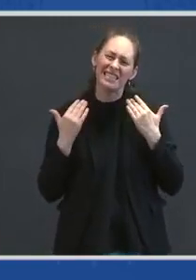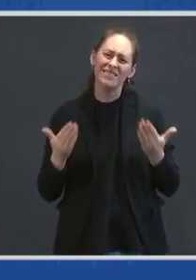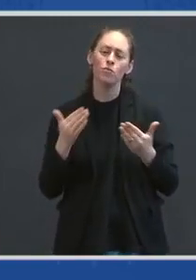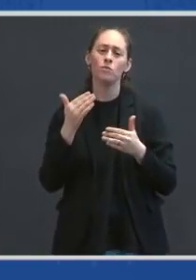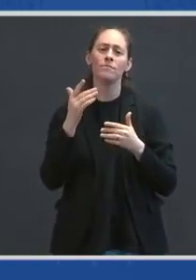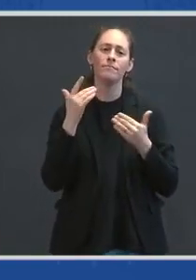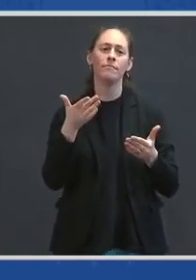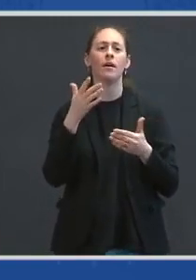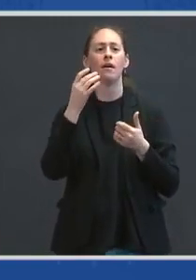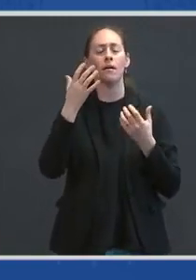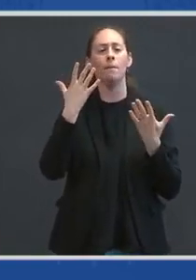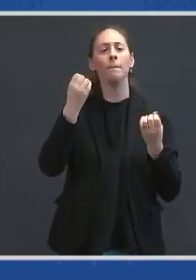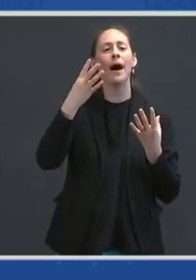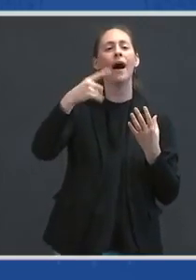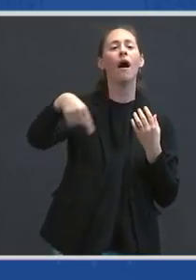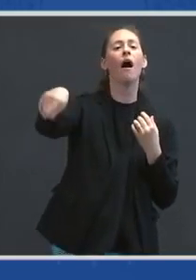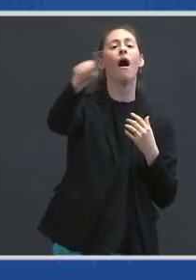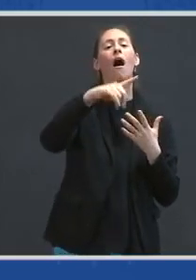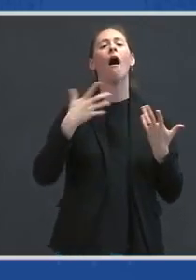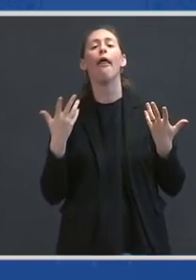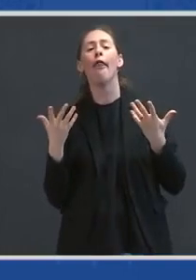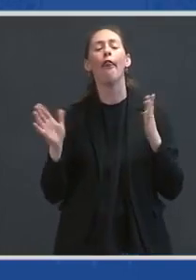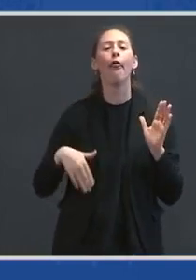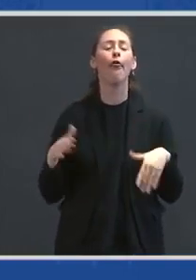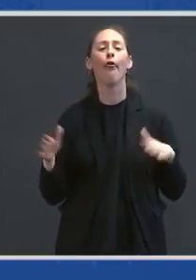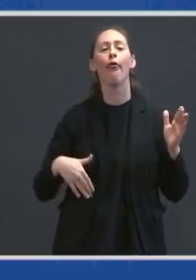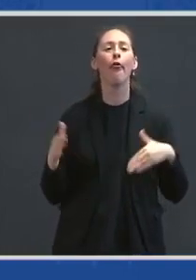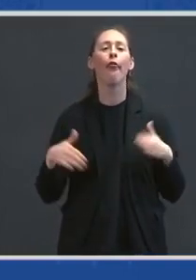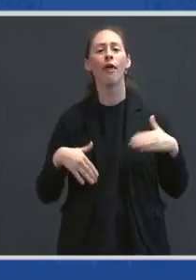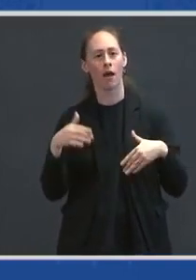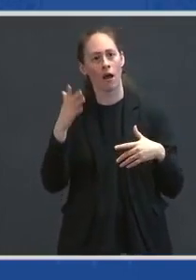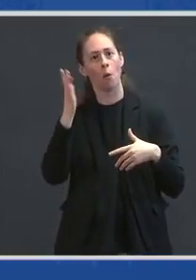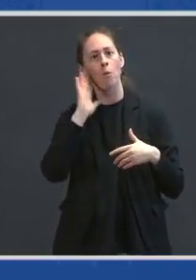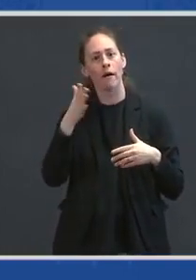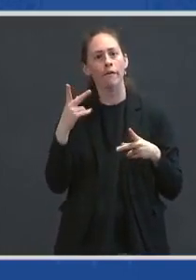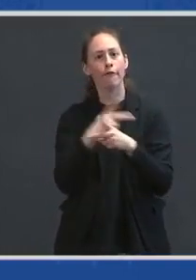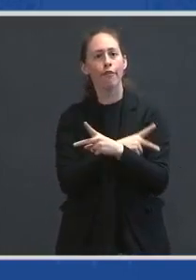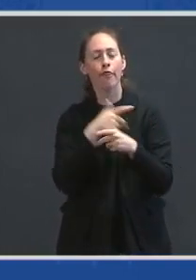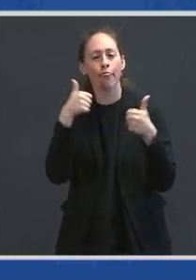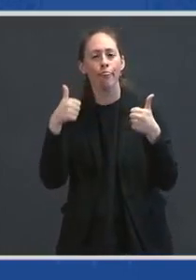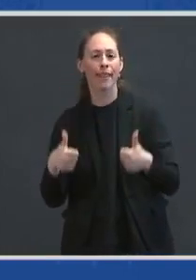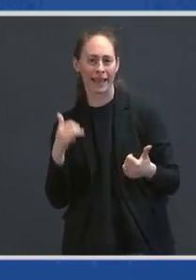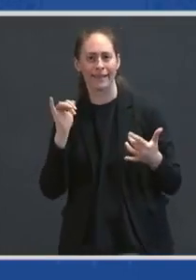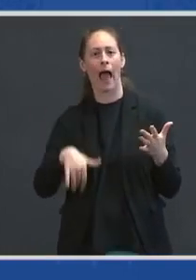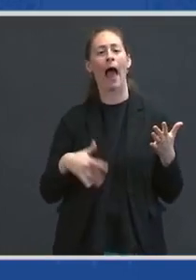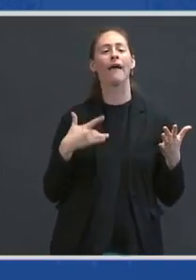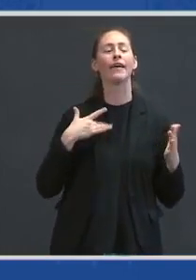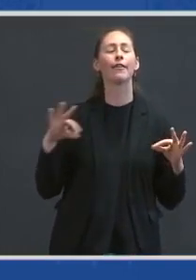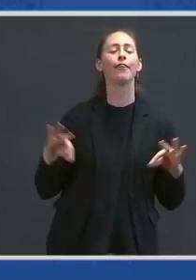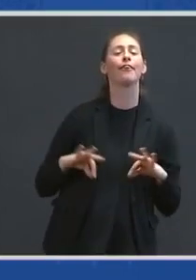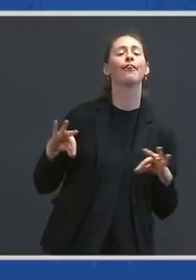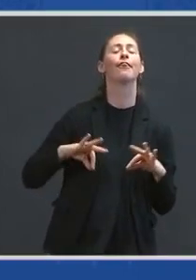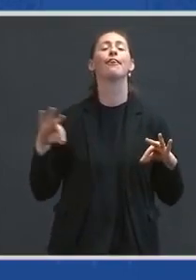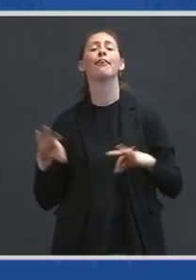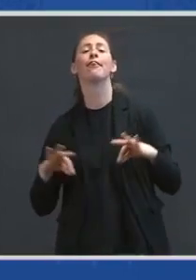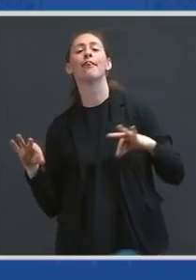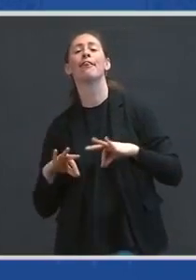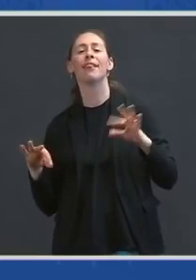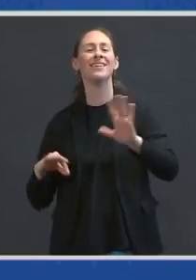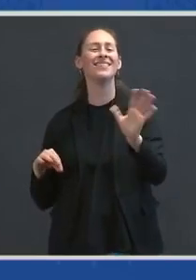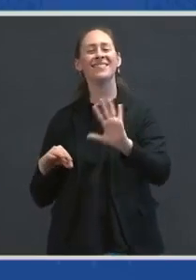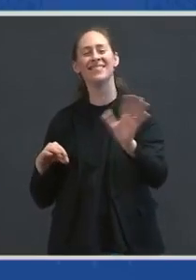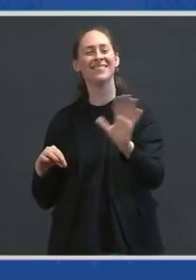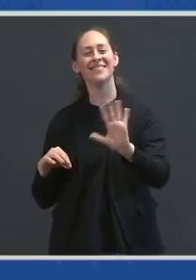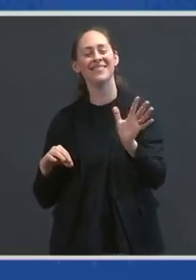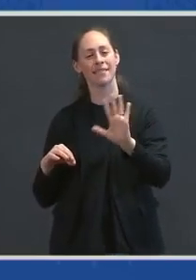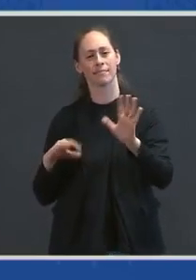things. And the worst thing we could do now is let our guard down. Of course, it's my hope to come back in